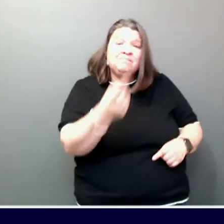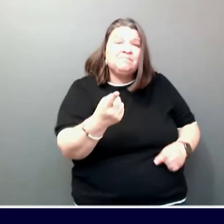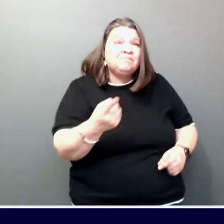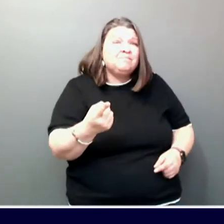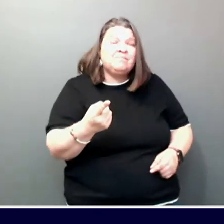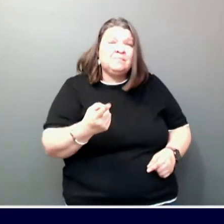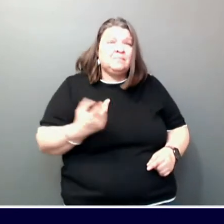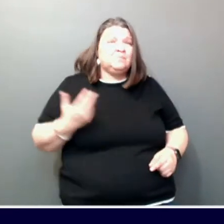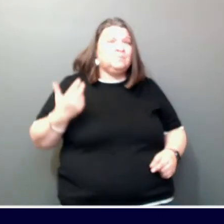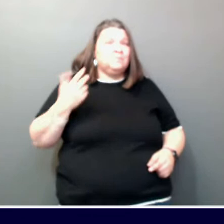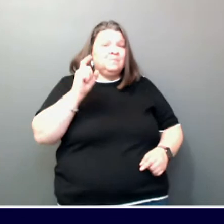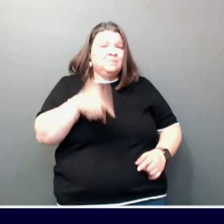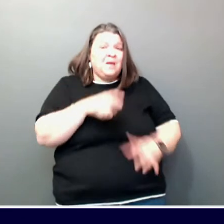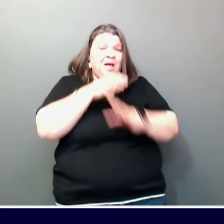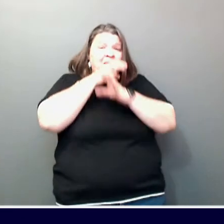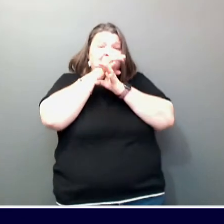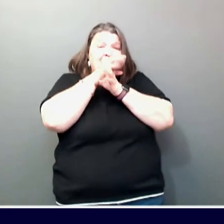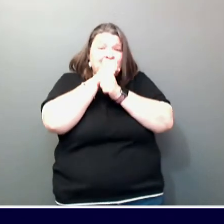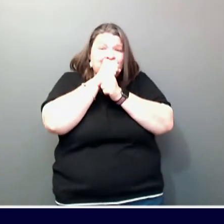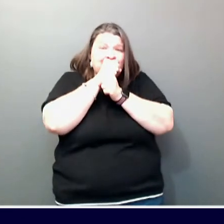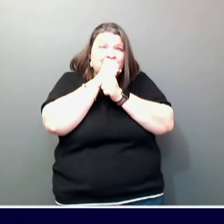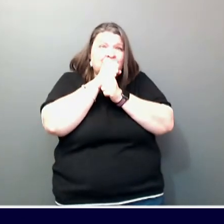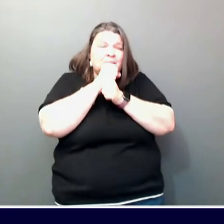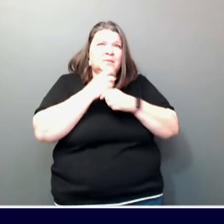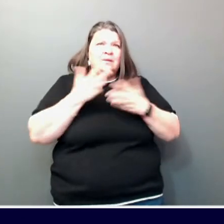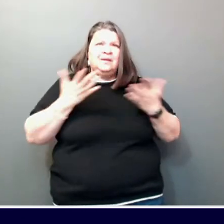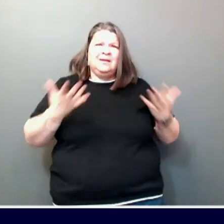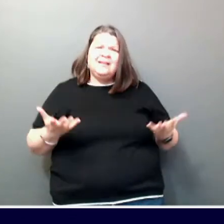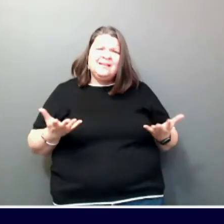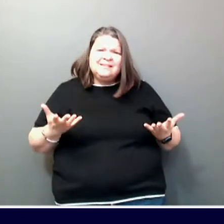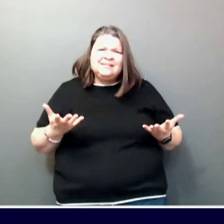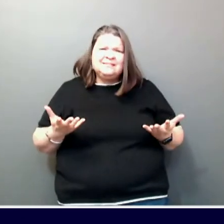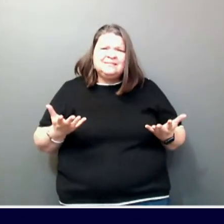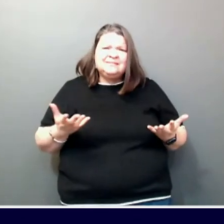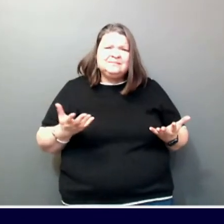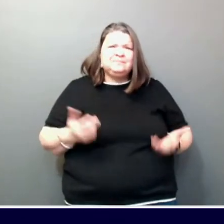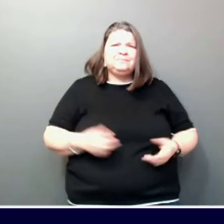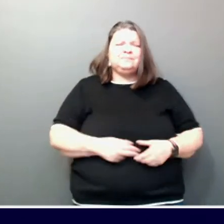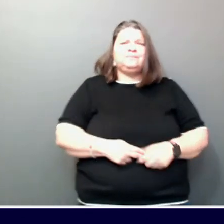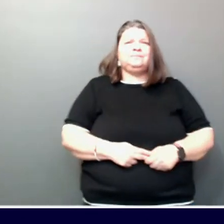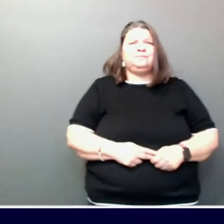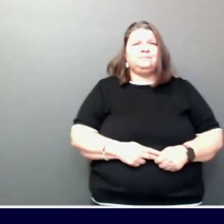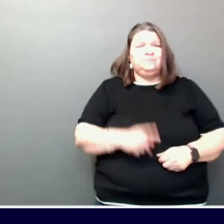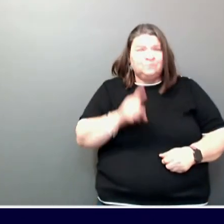HIPAA regulations. Is that the correct interpretation of HIPAA?